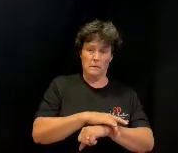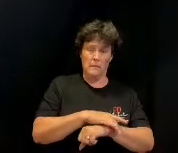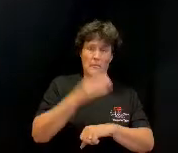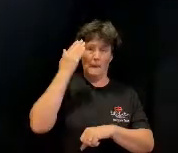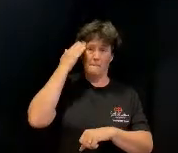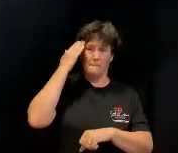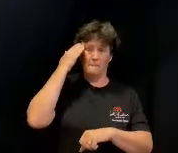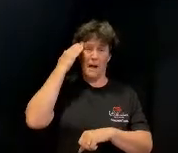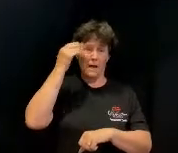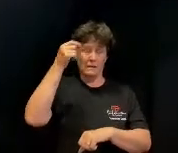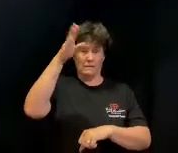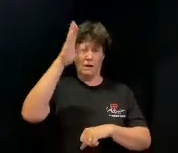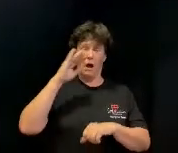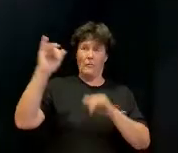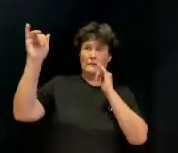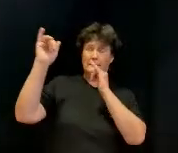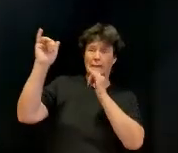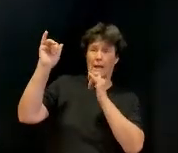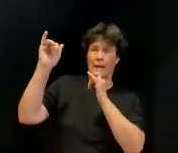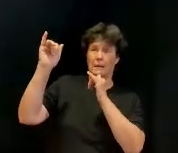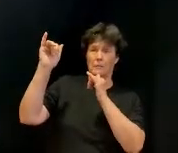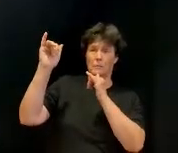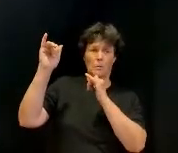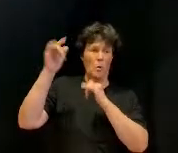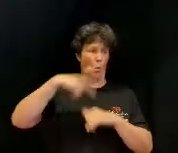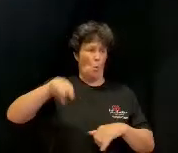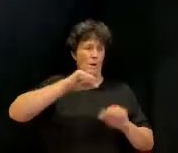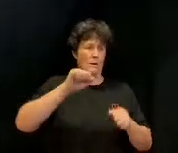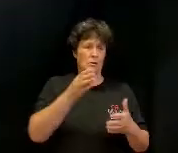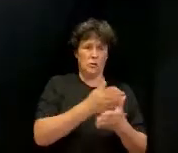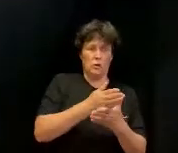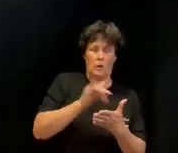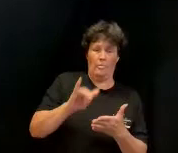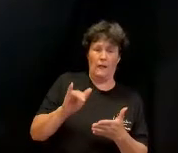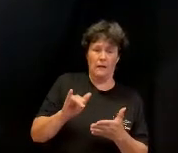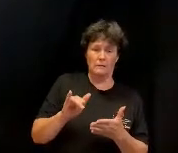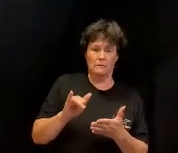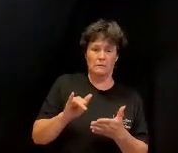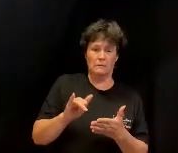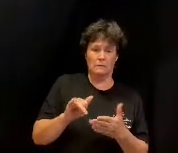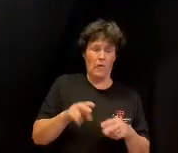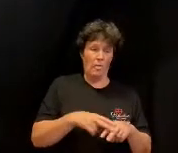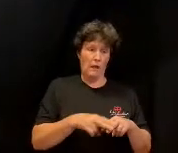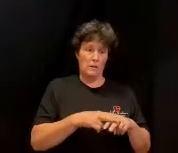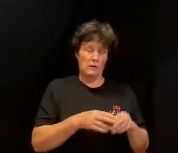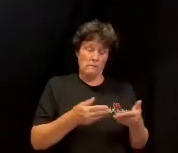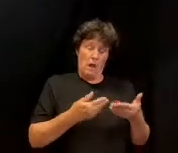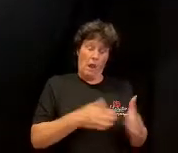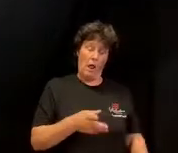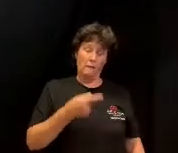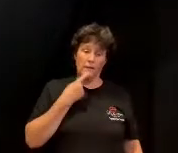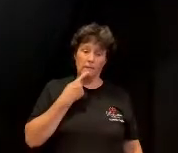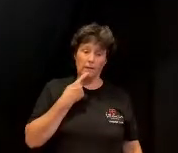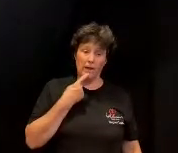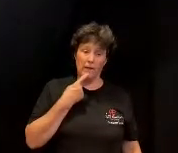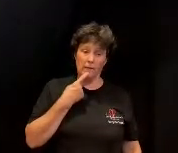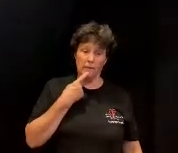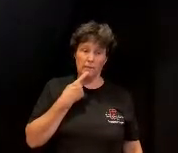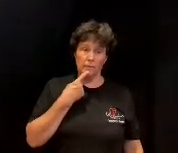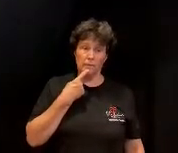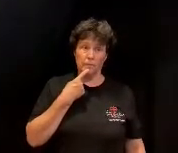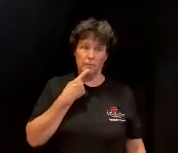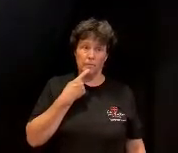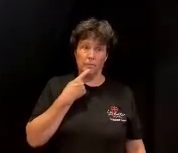and the seasoning into the world. We do. But if the salt loses its flavor, and that word loses its flavor in the Greek is the word Greek